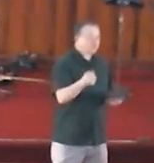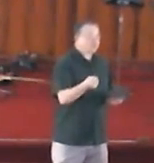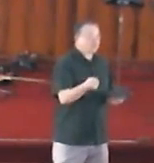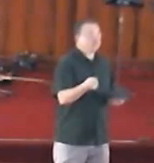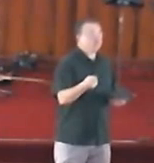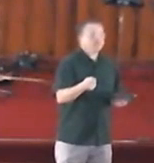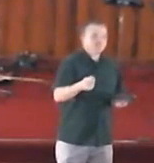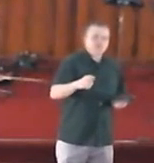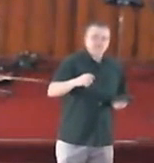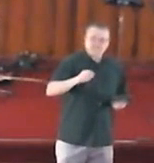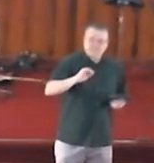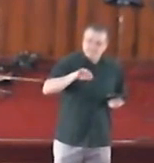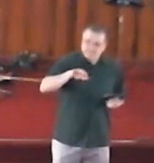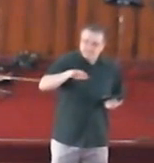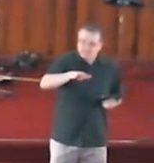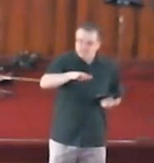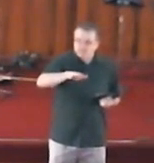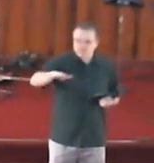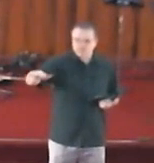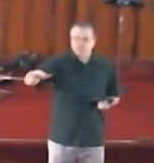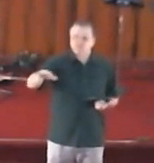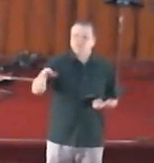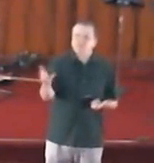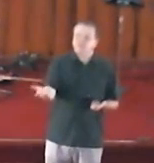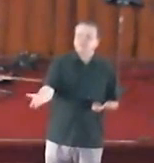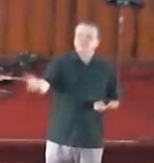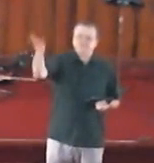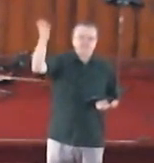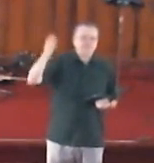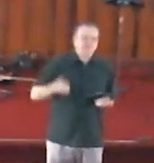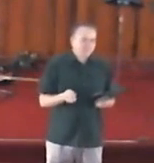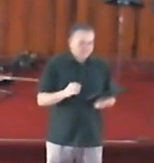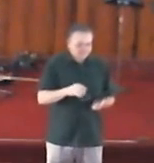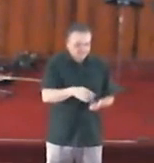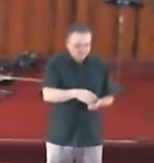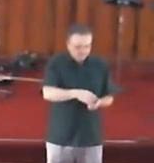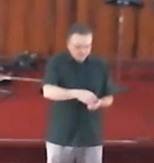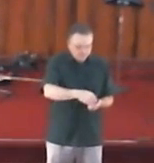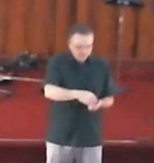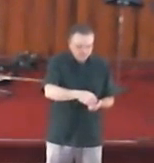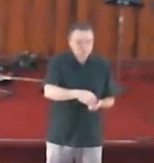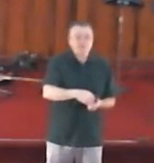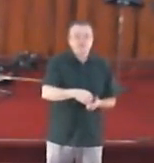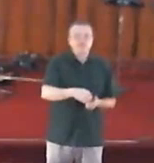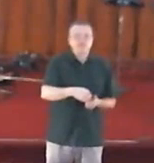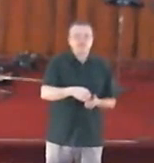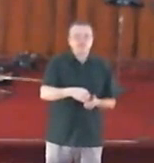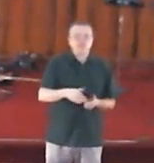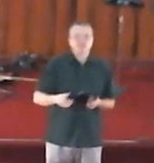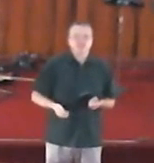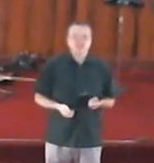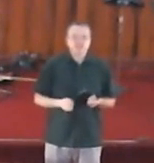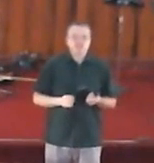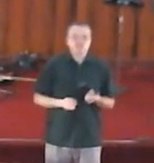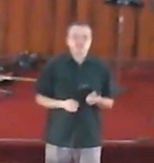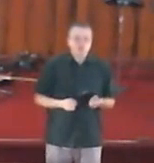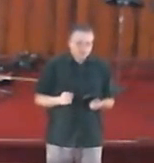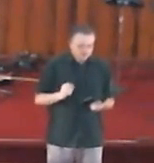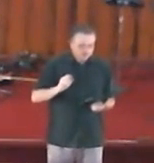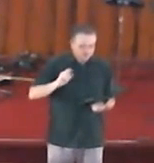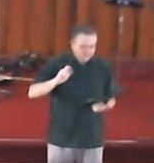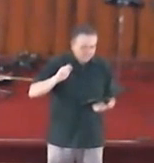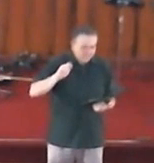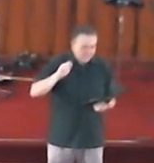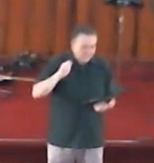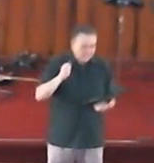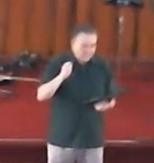su resurrección, y en los últimos días antes de ascender al cielo, Jesús mencionó en Hechos